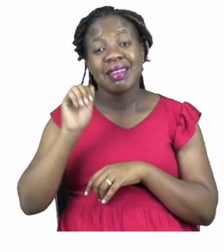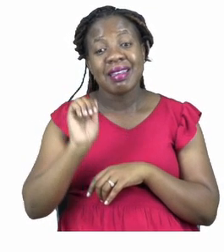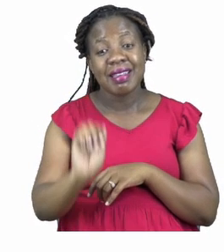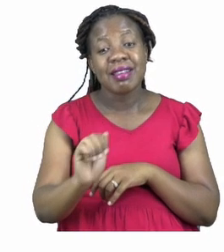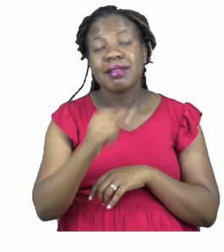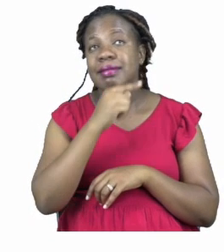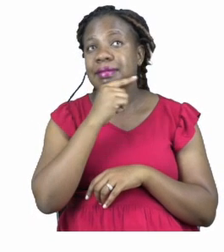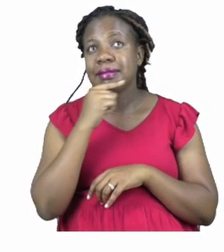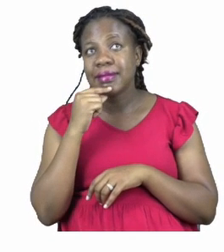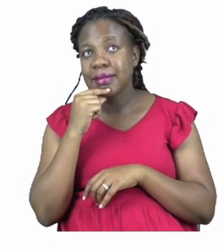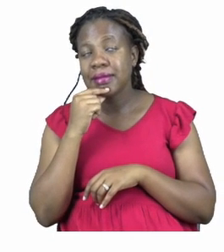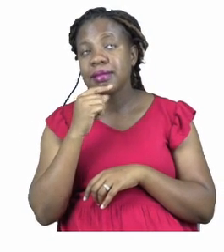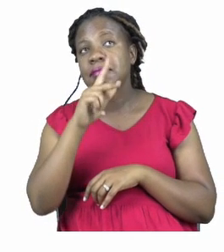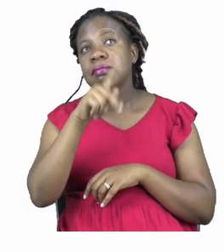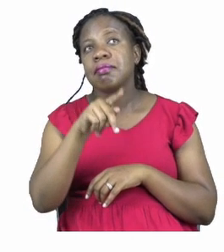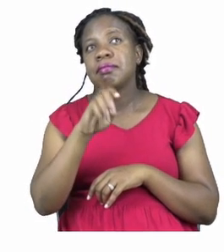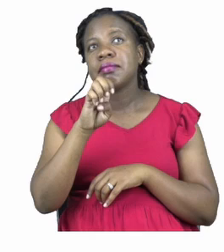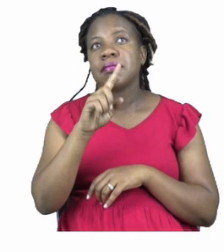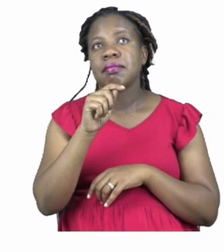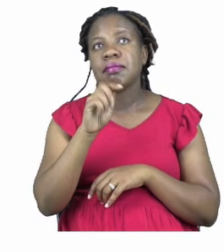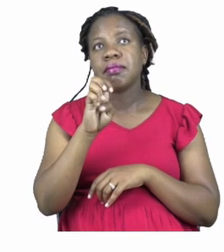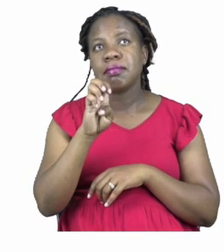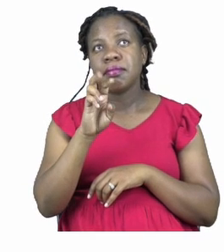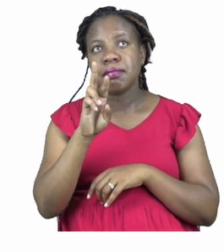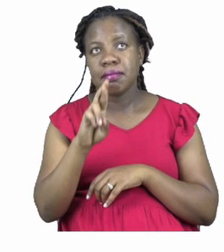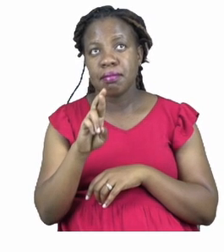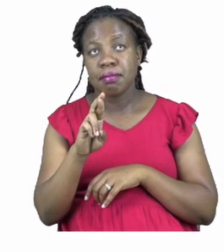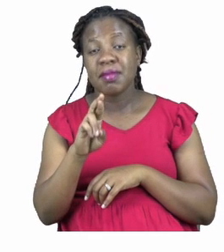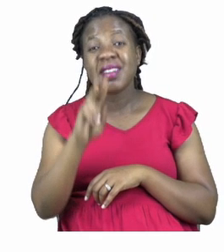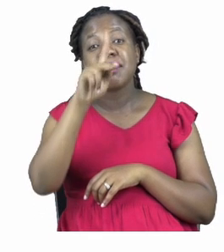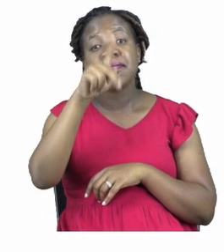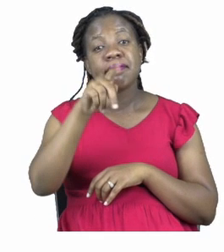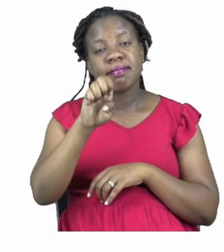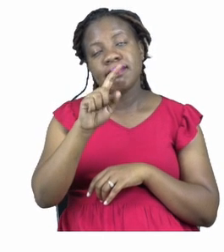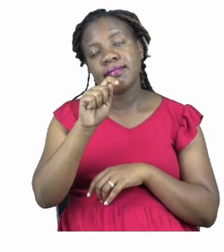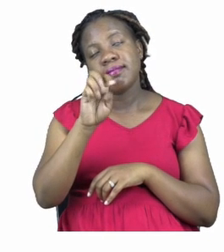Peter is a talking parrot.